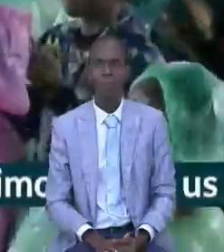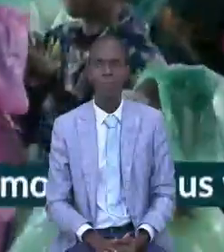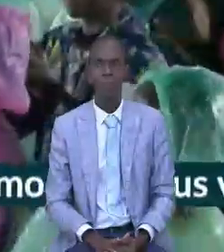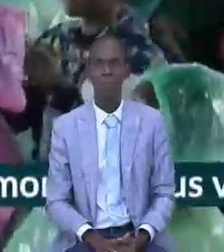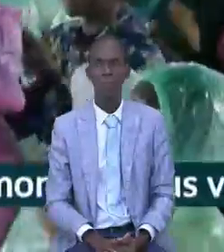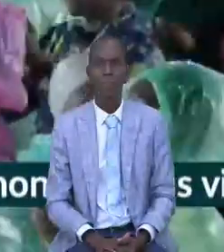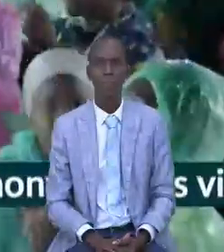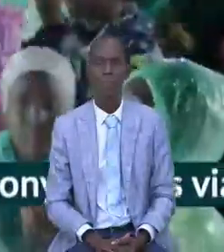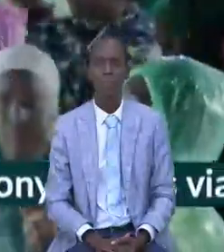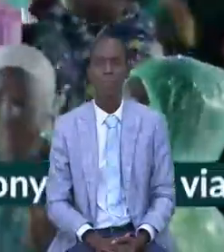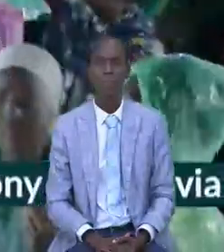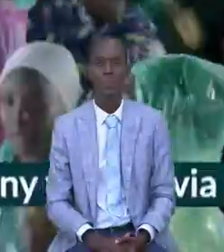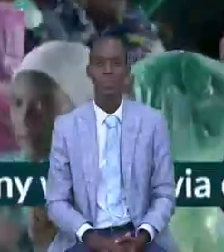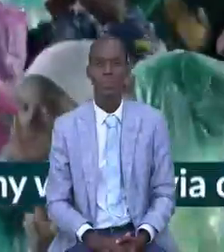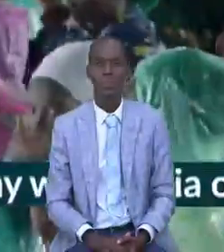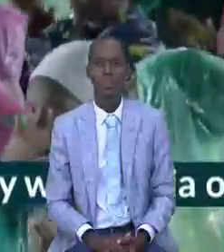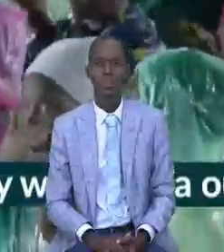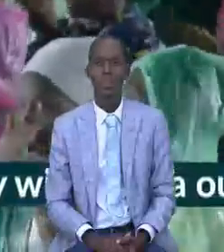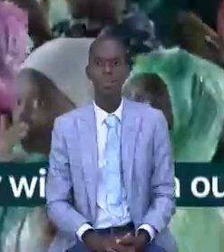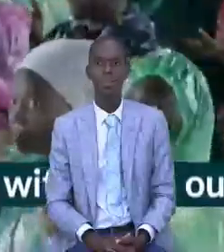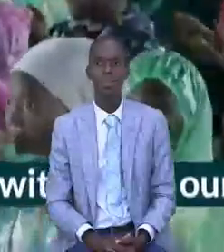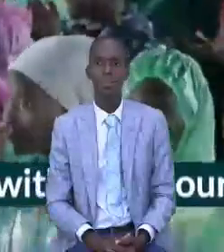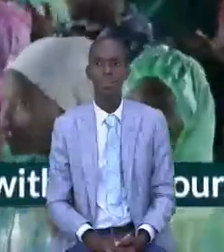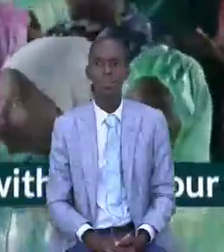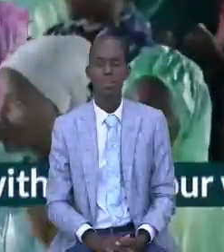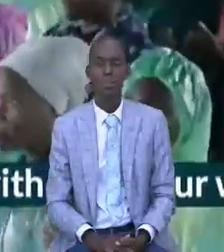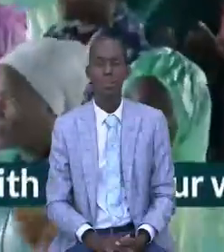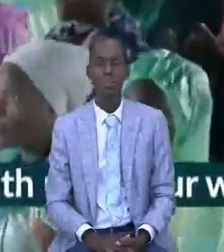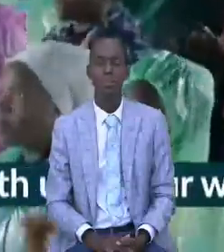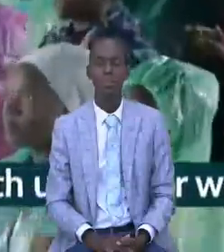You have a testimony.